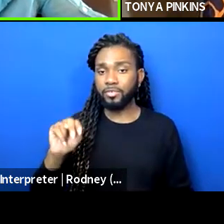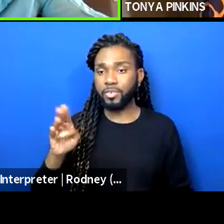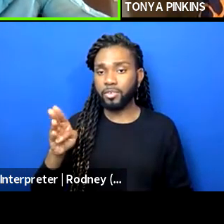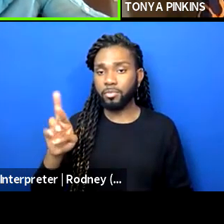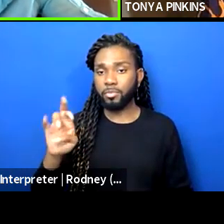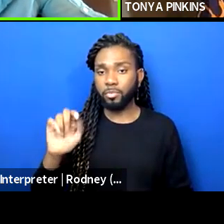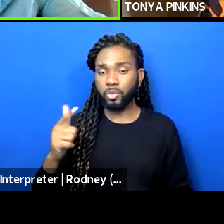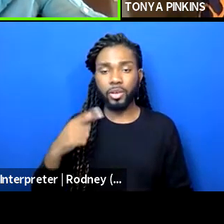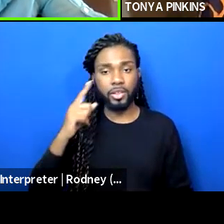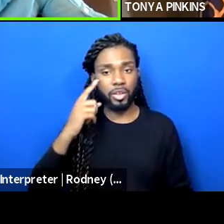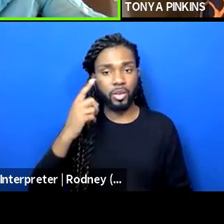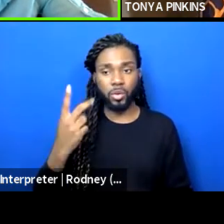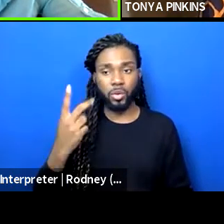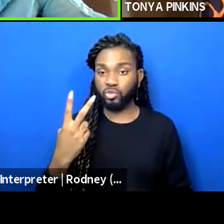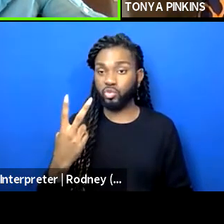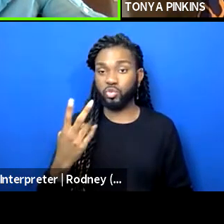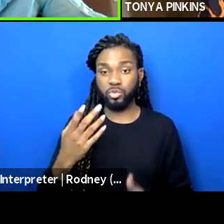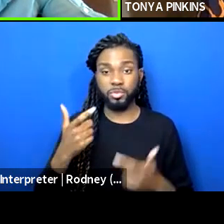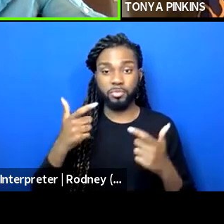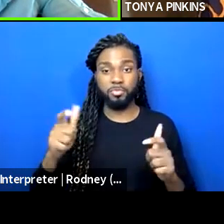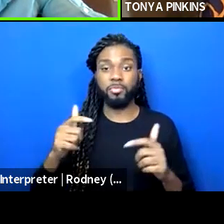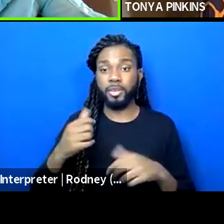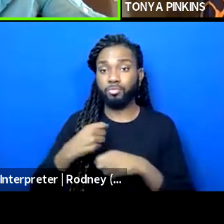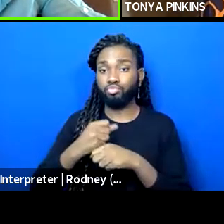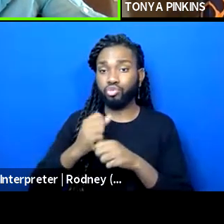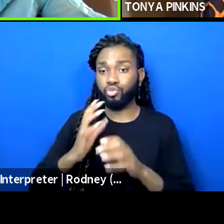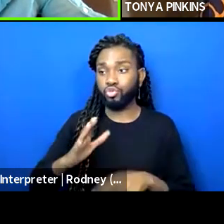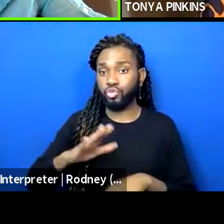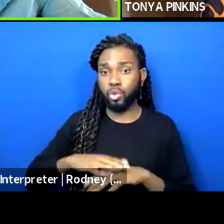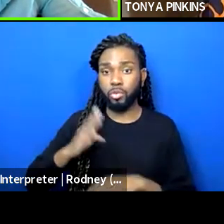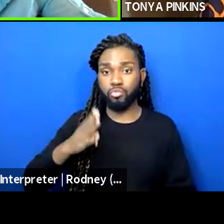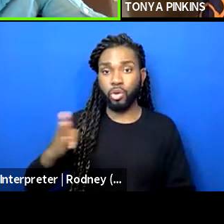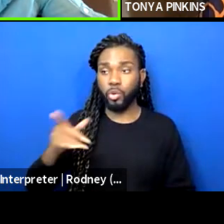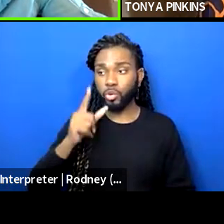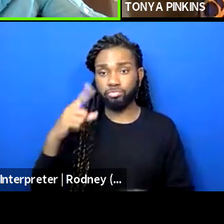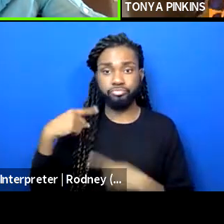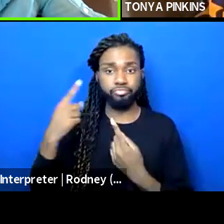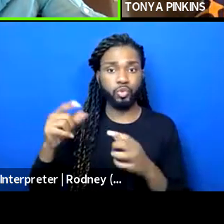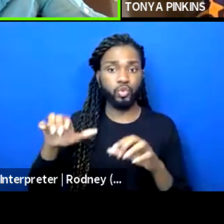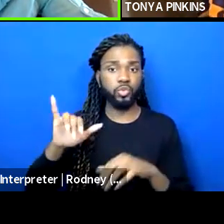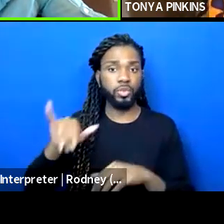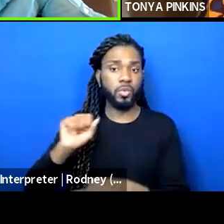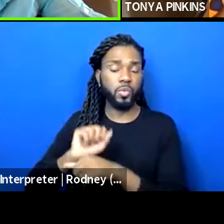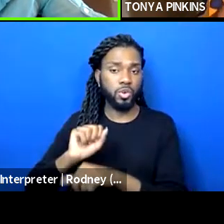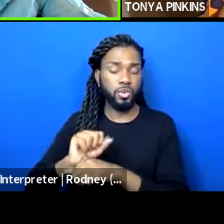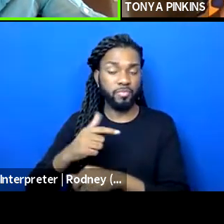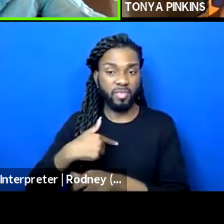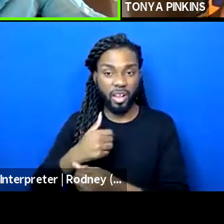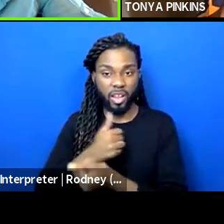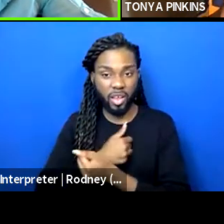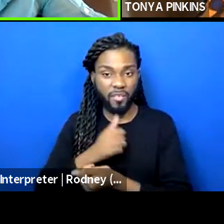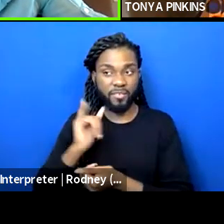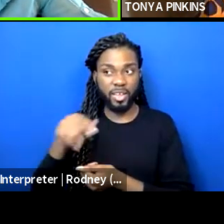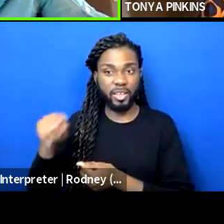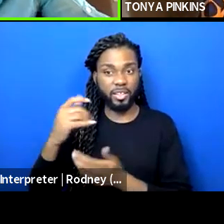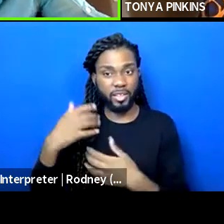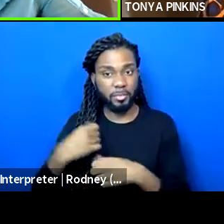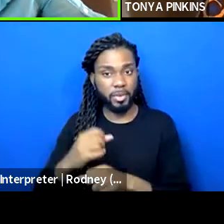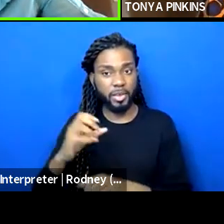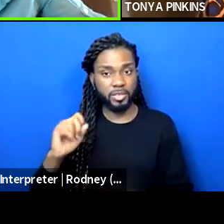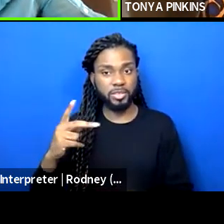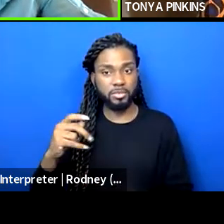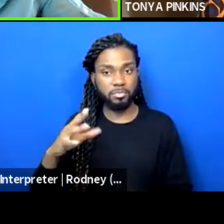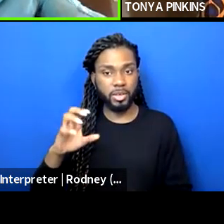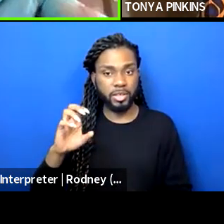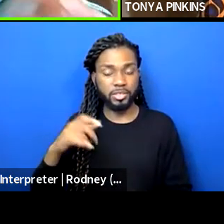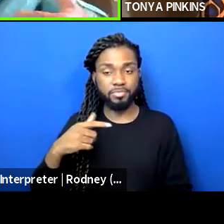principal Black producers on Broadway and that have done that work, I love that they're making space, and